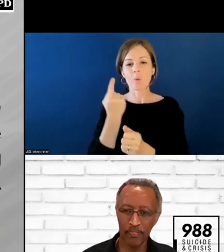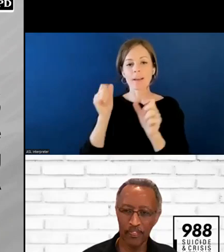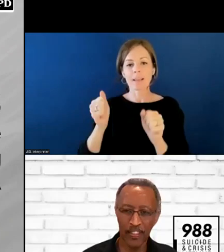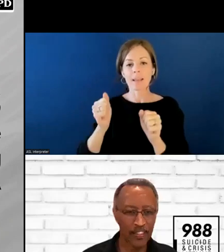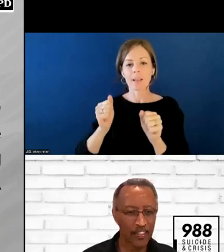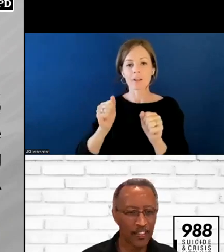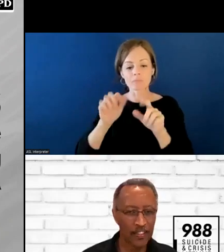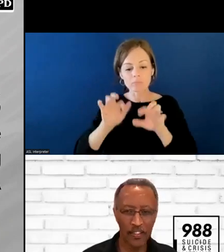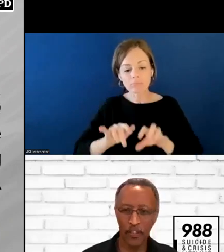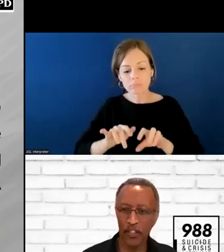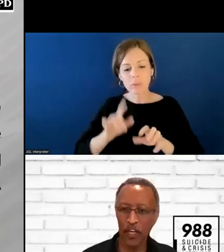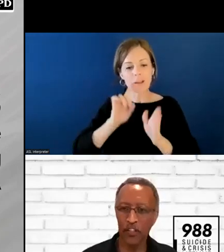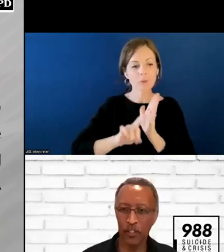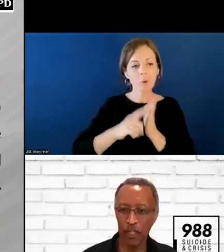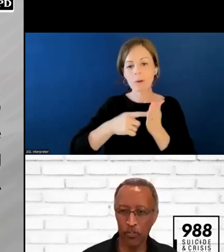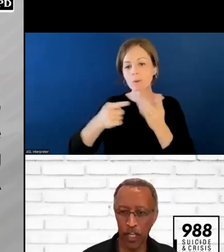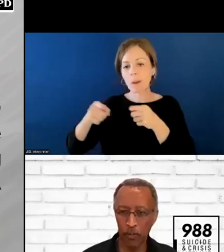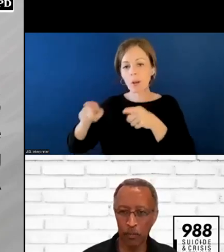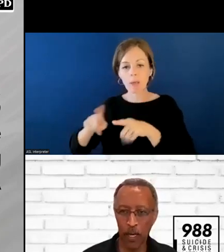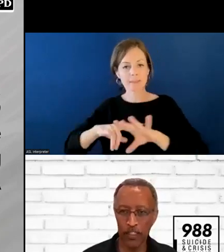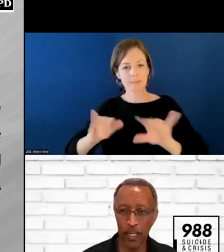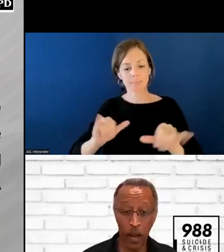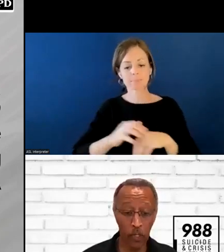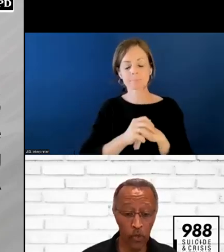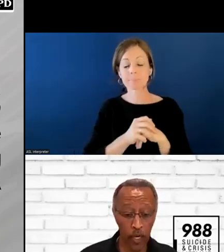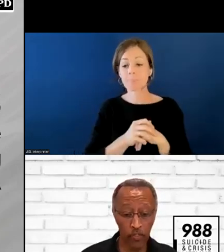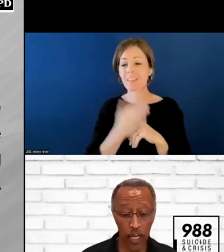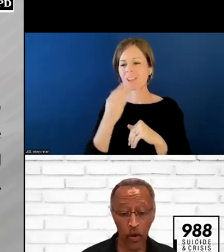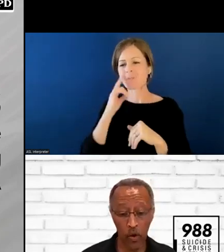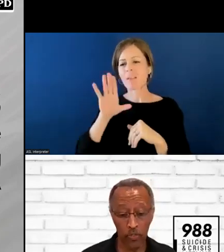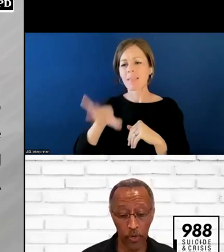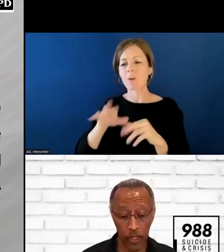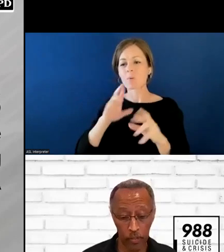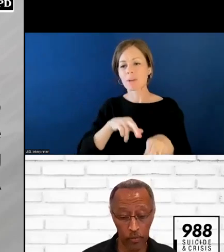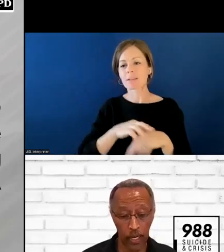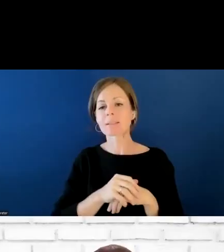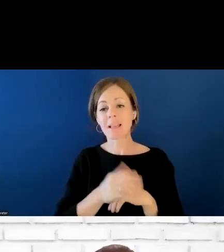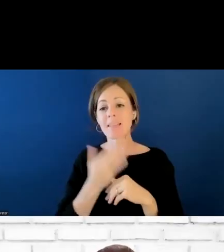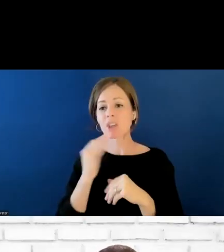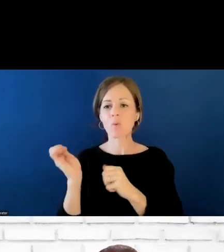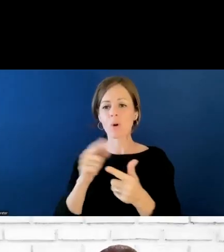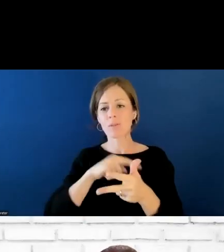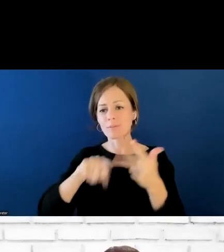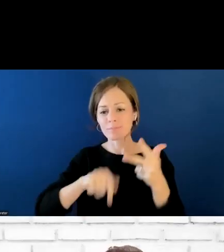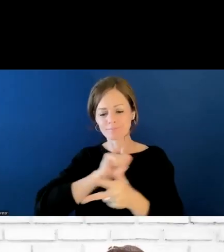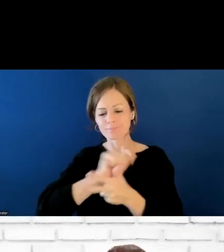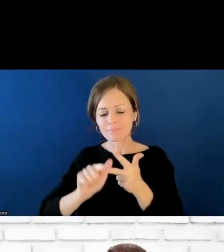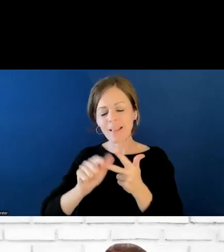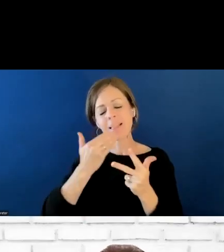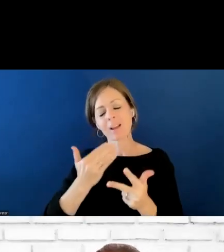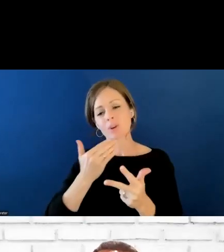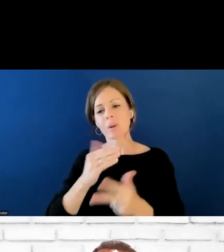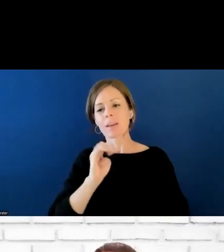time. Well, Carissa, thank you so much for that response. And I do want to thank all three of you. Definitely, Elizabeth,